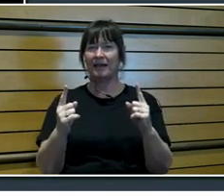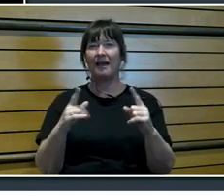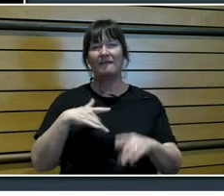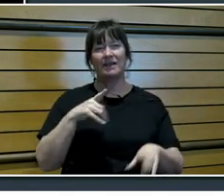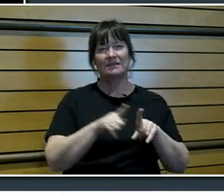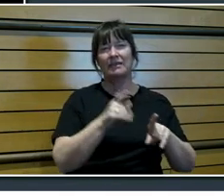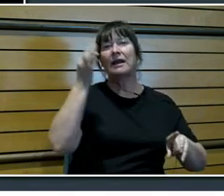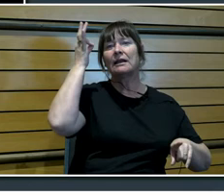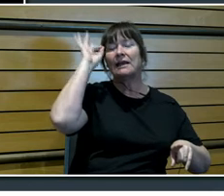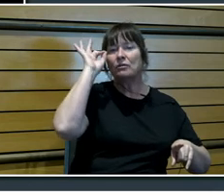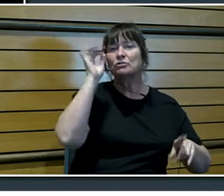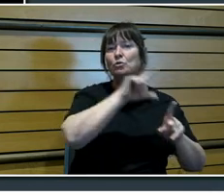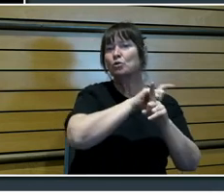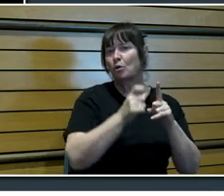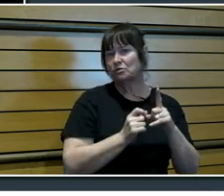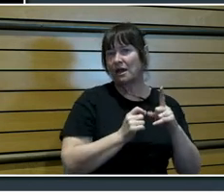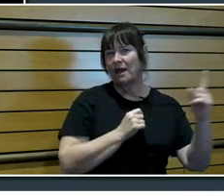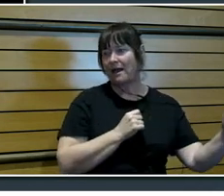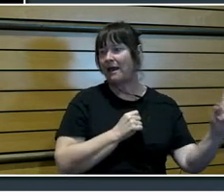culture.